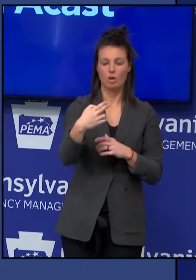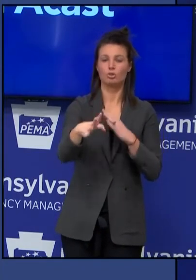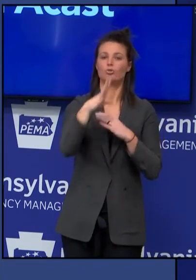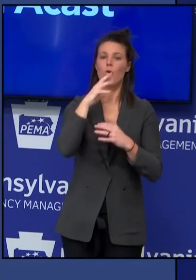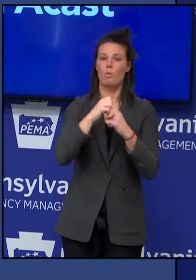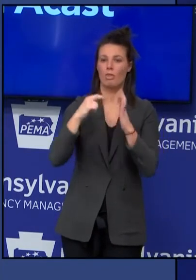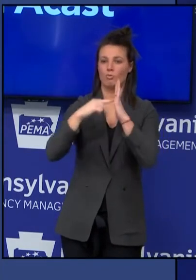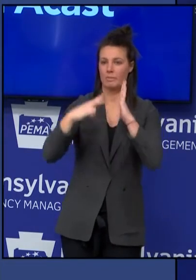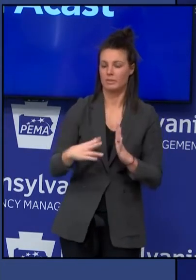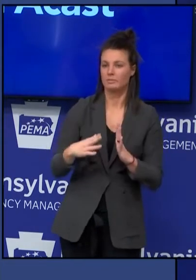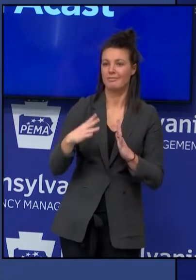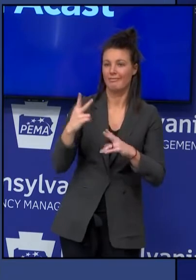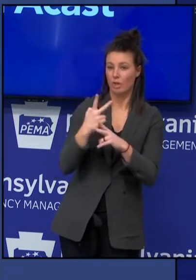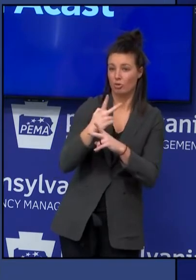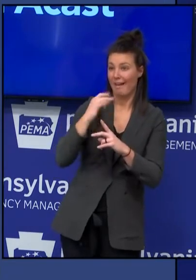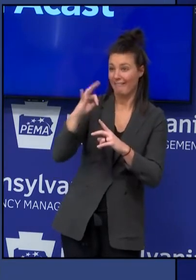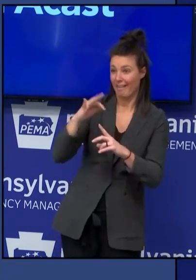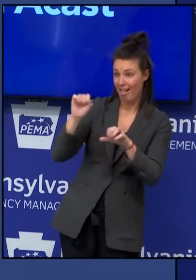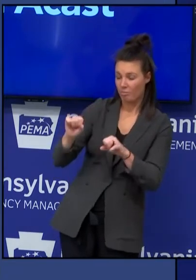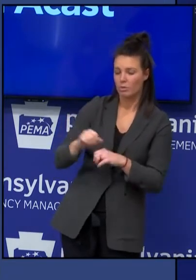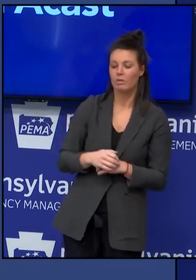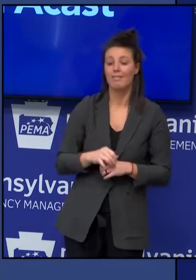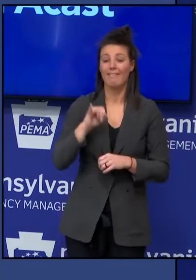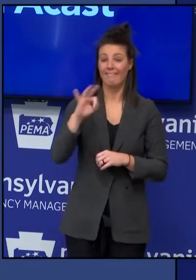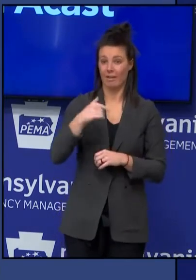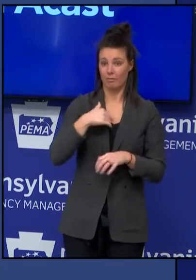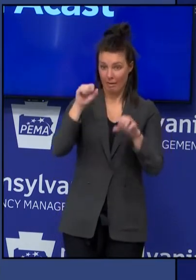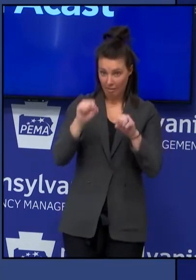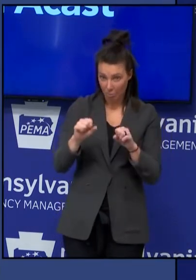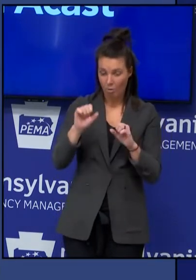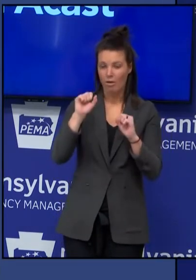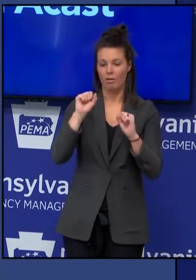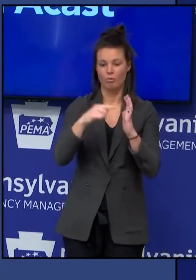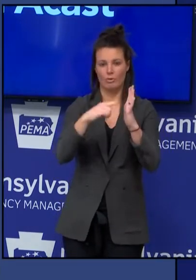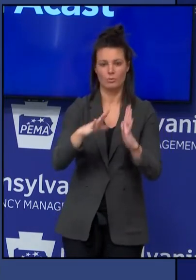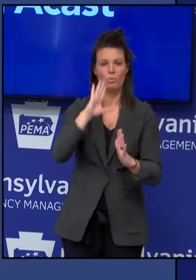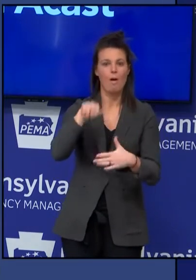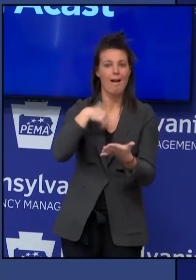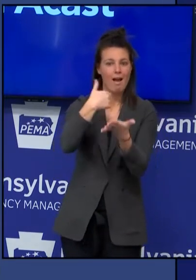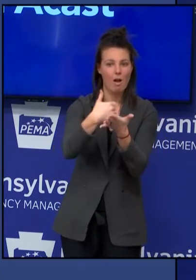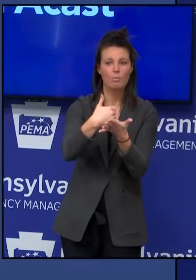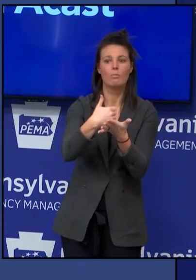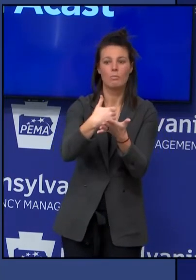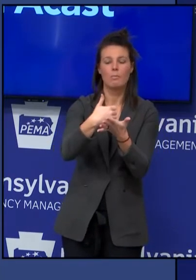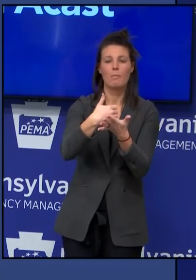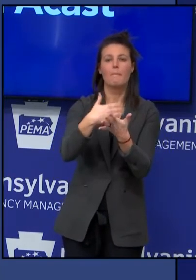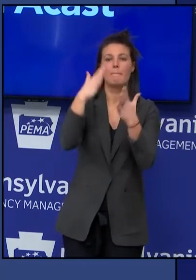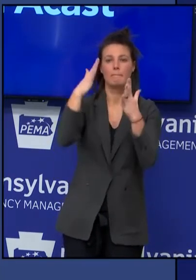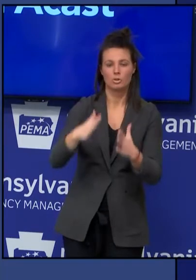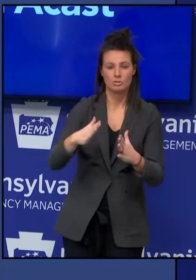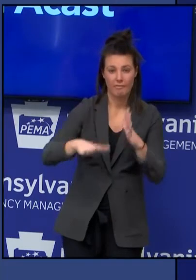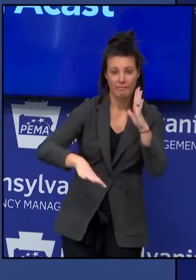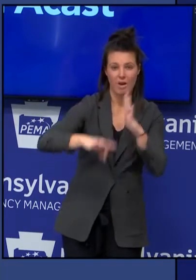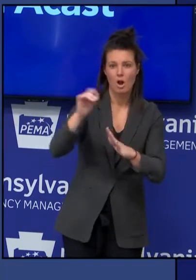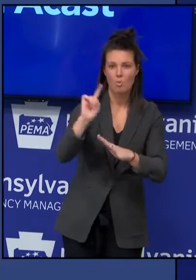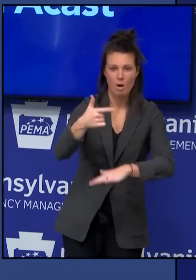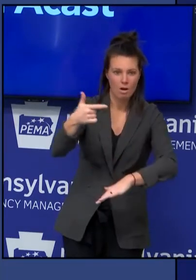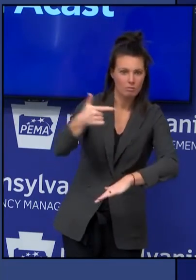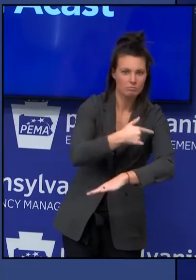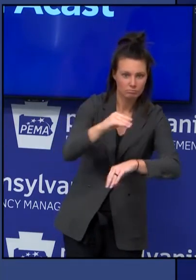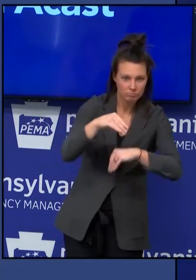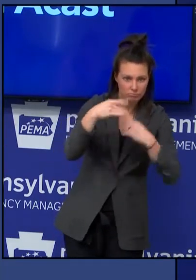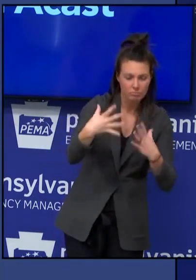to determine eligibility. If eligible, the representative will help the individual find a vaccine provider near them and